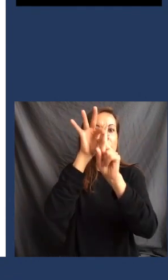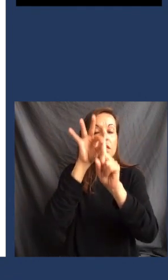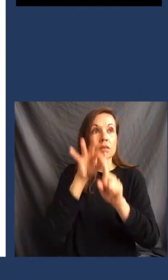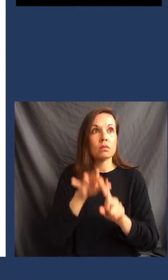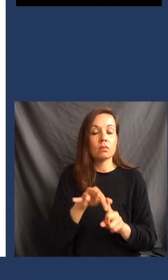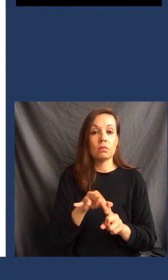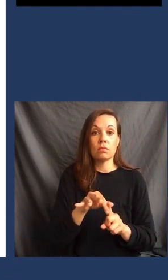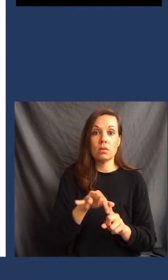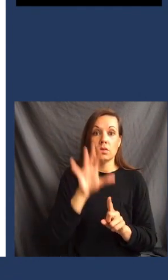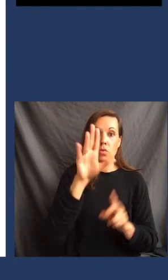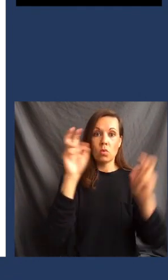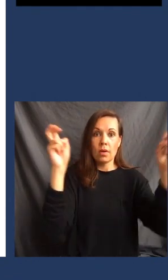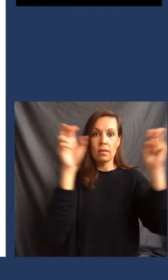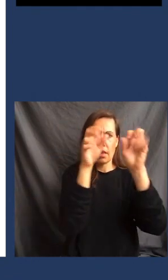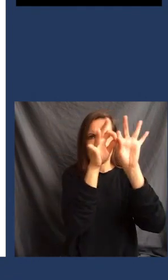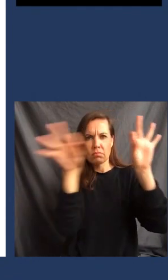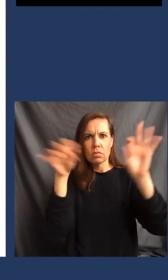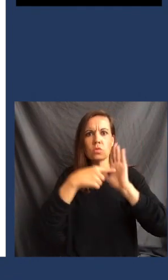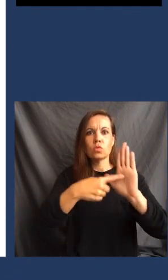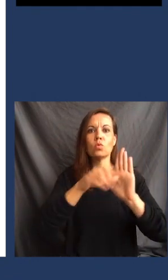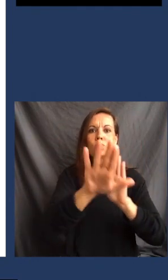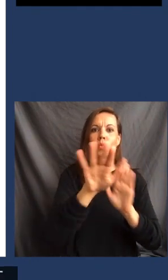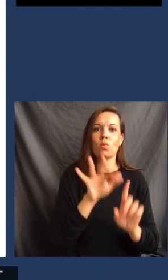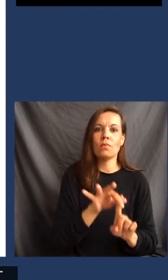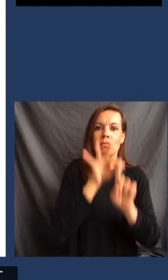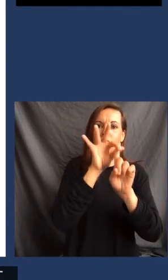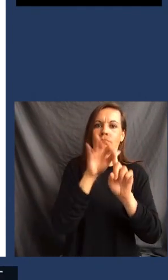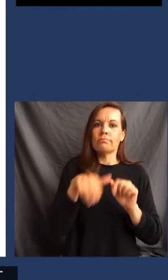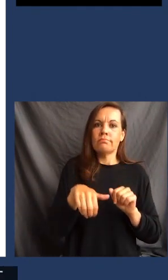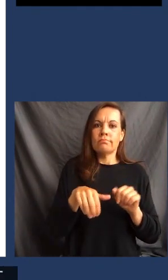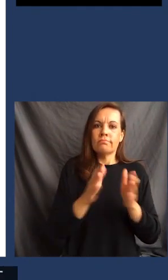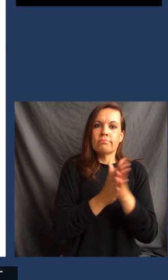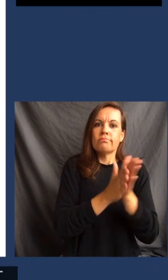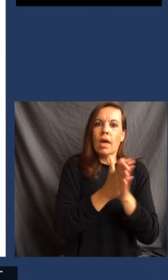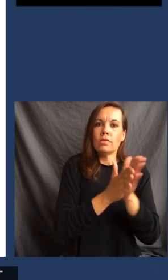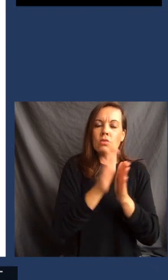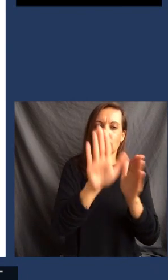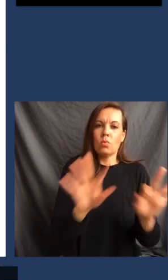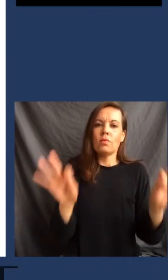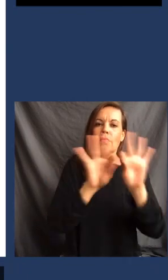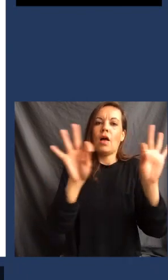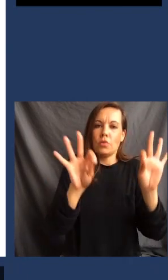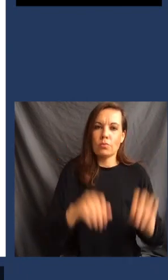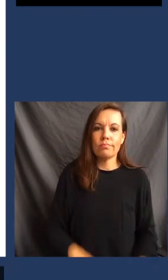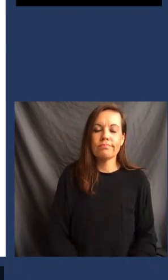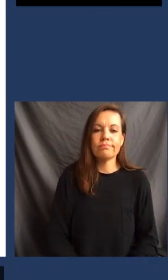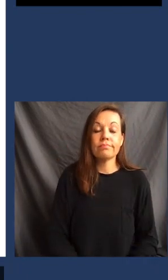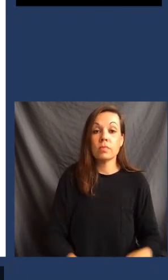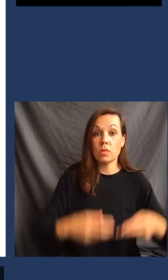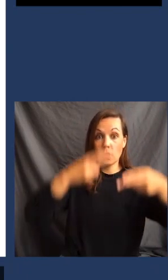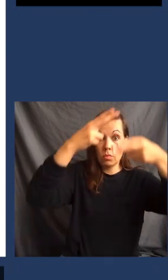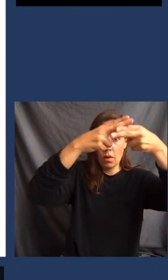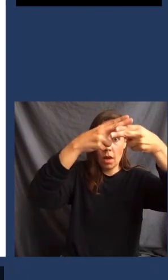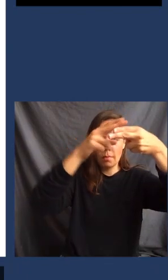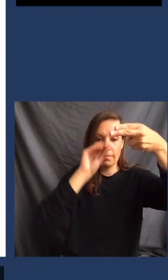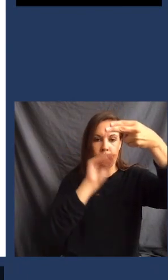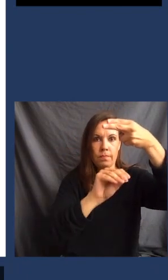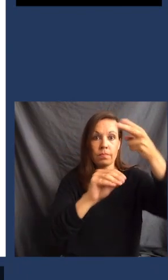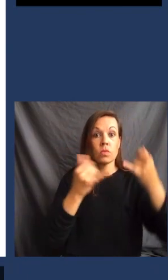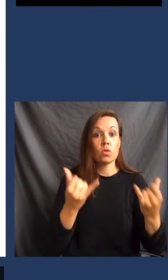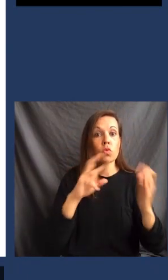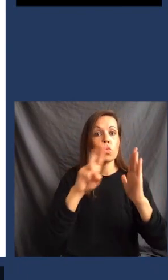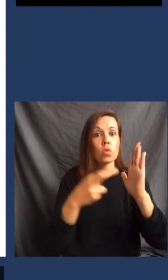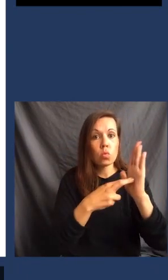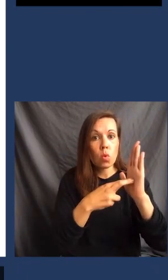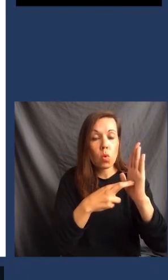way to show your value and your passion in one quick line. Below your name, you'll fill in your current